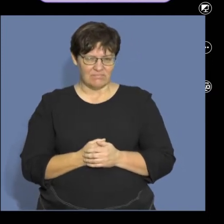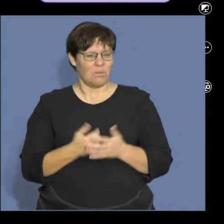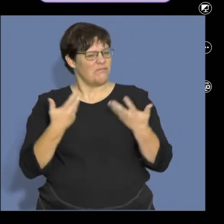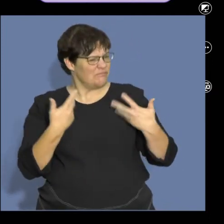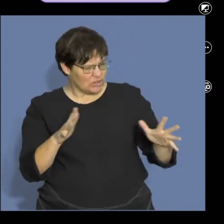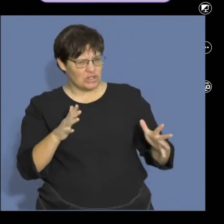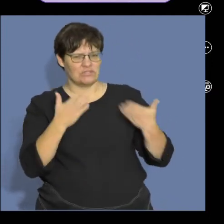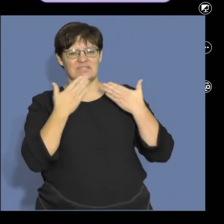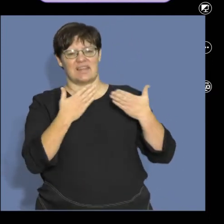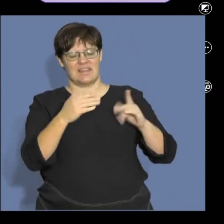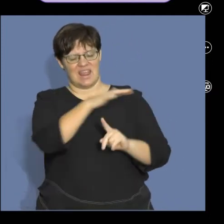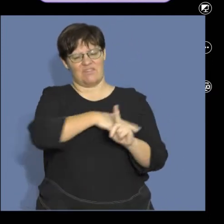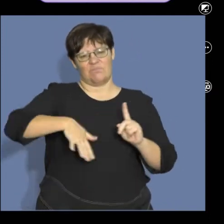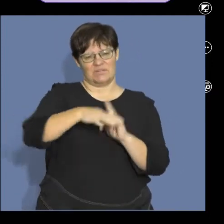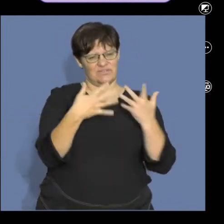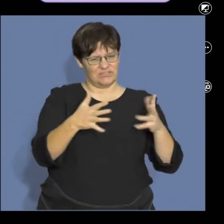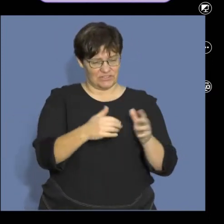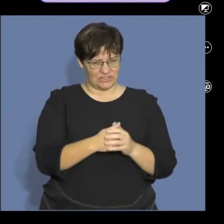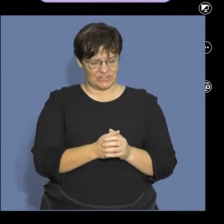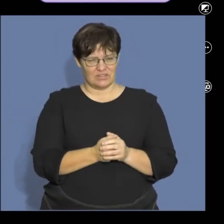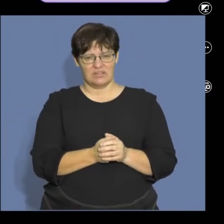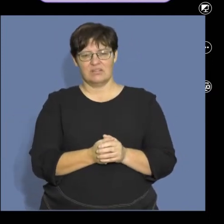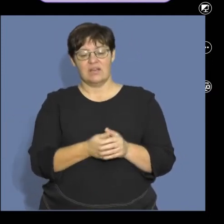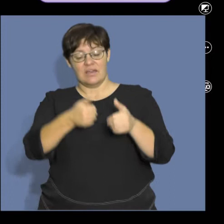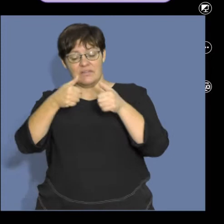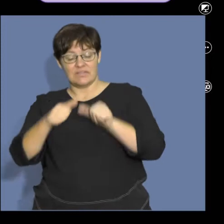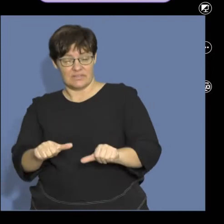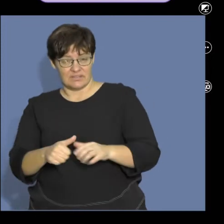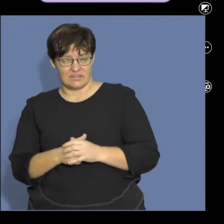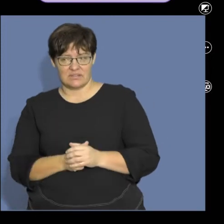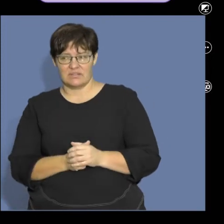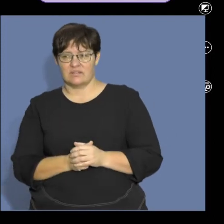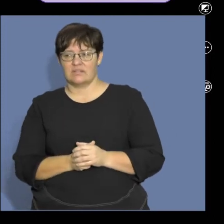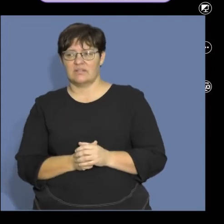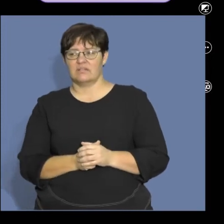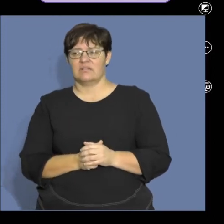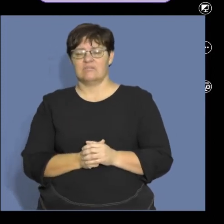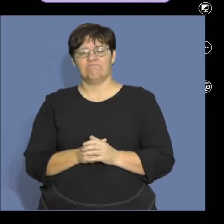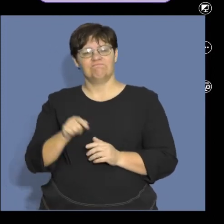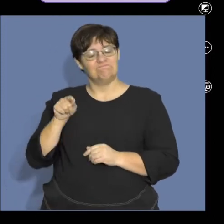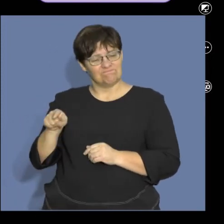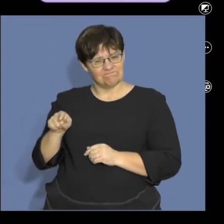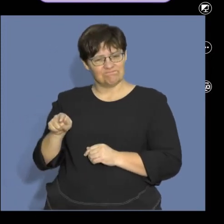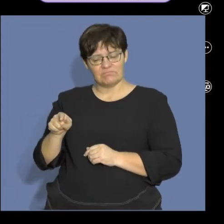on environmental studies, and then we're going to get into